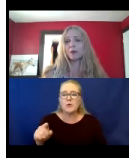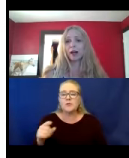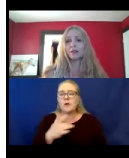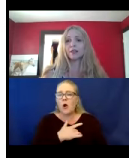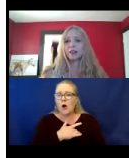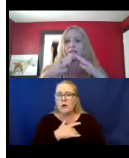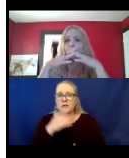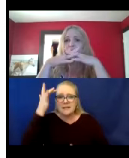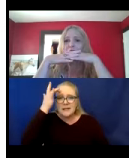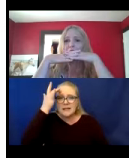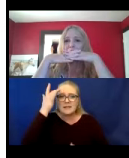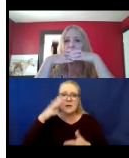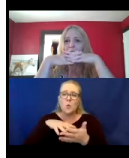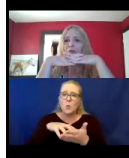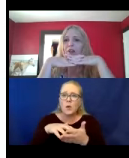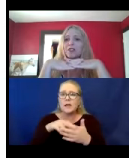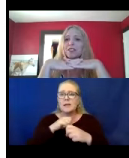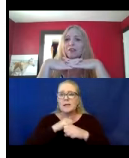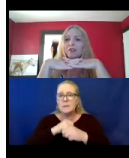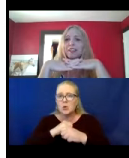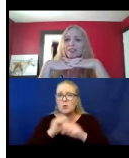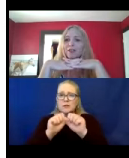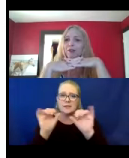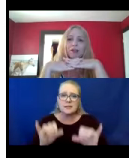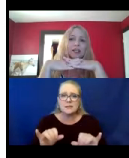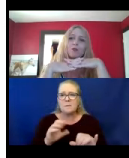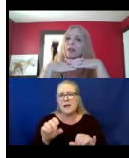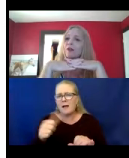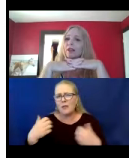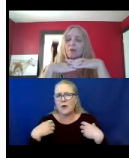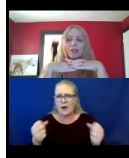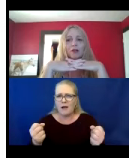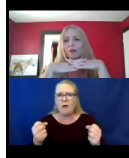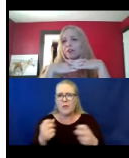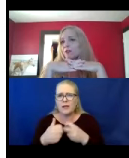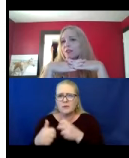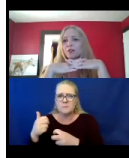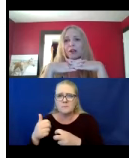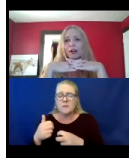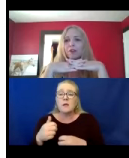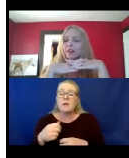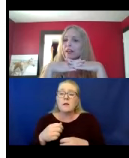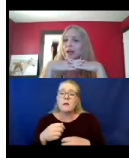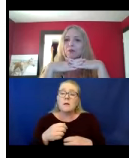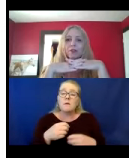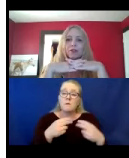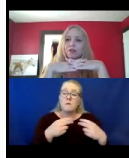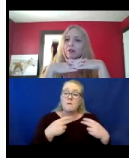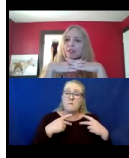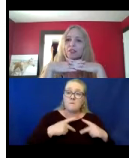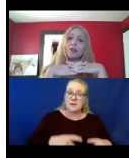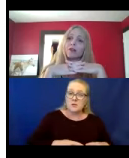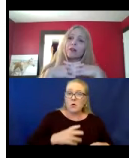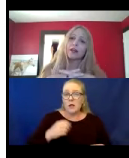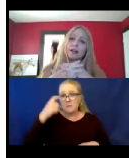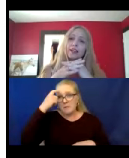health impacts. I always put my fingers together like this. They're very intermarried, our mental health and our physical health, and they can absolutely